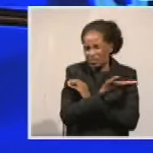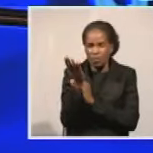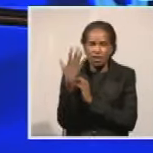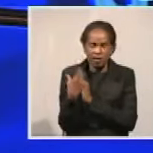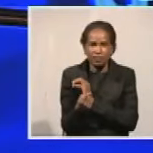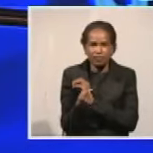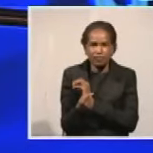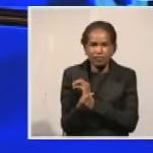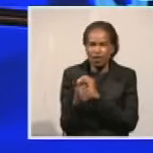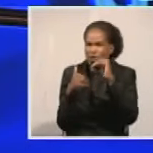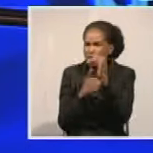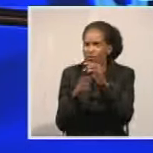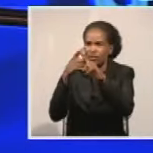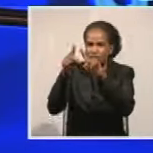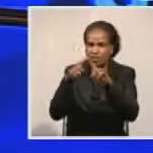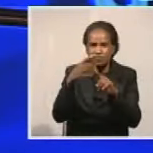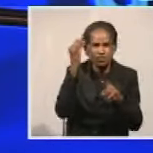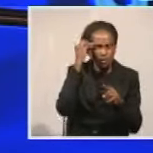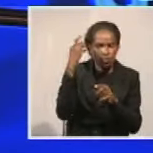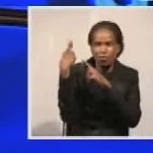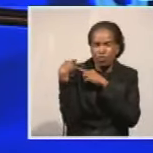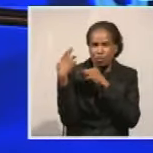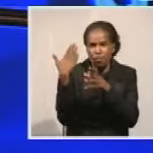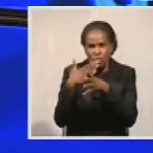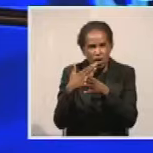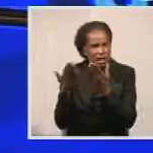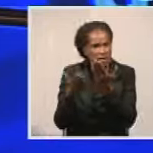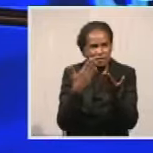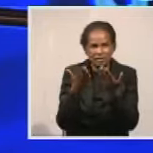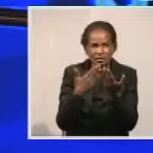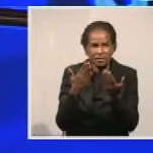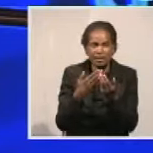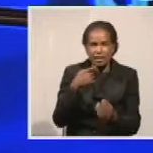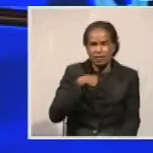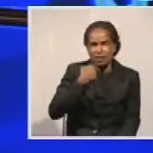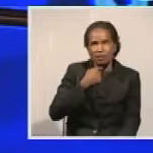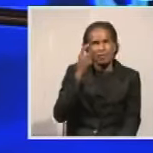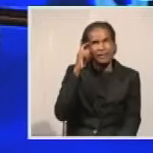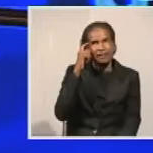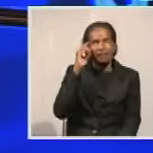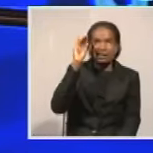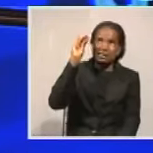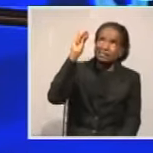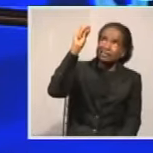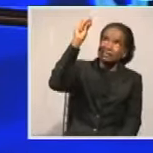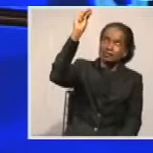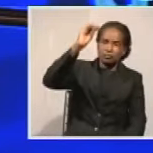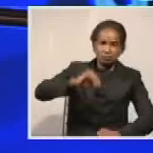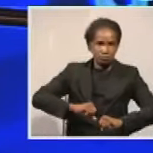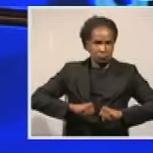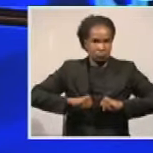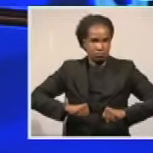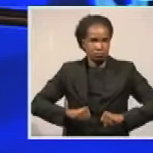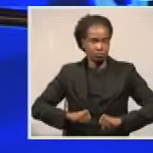As I visualize him, tall, hefty,